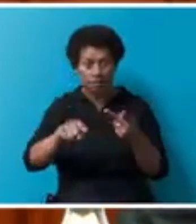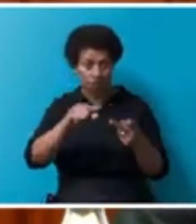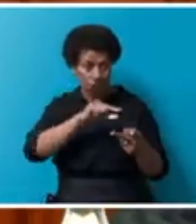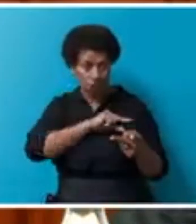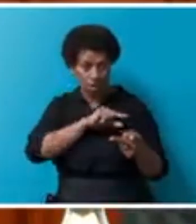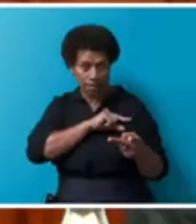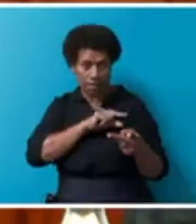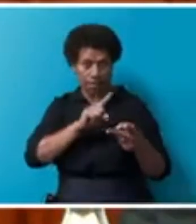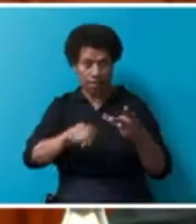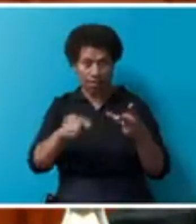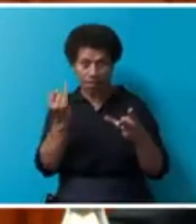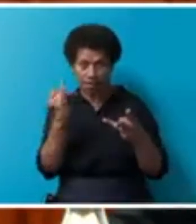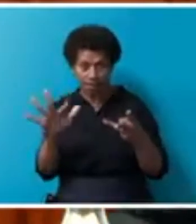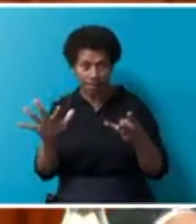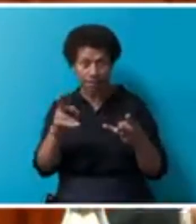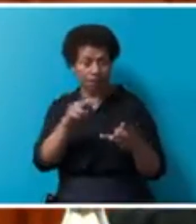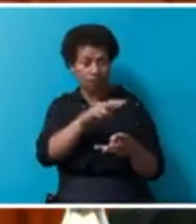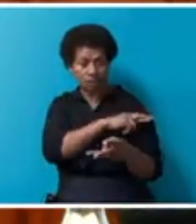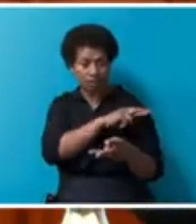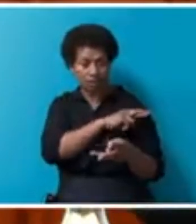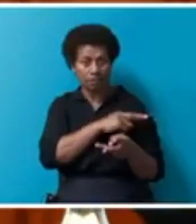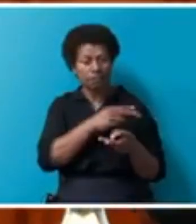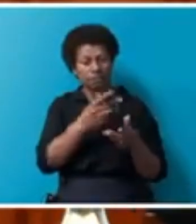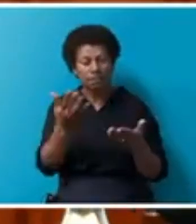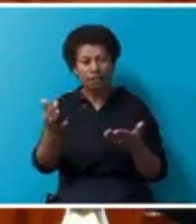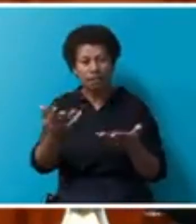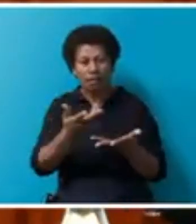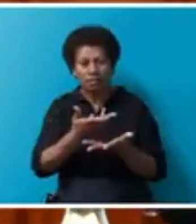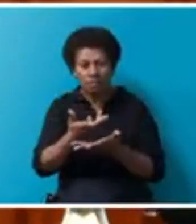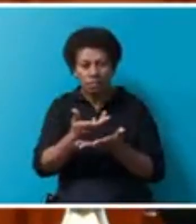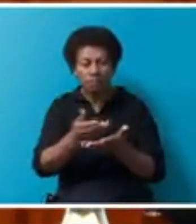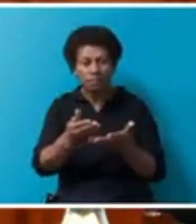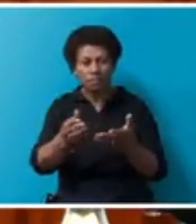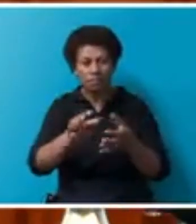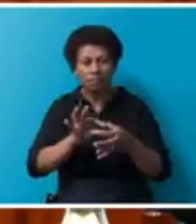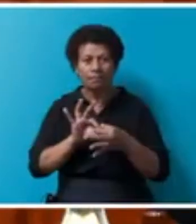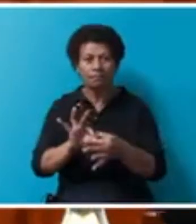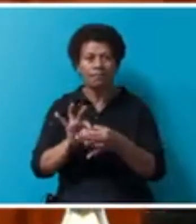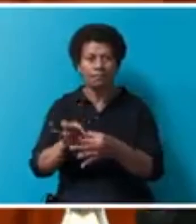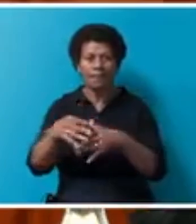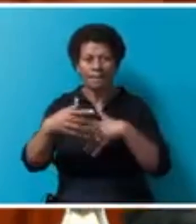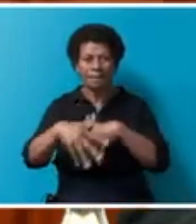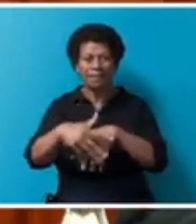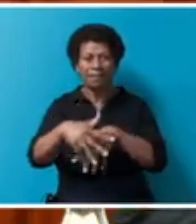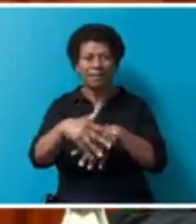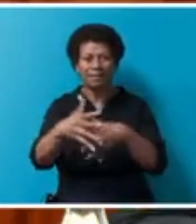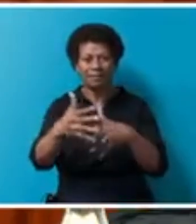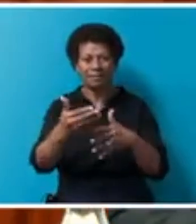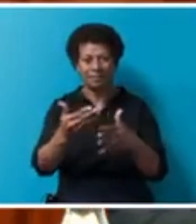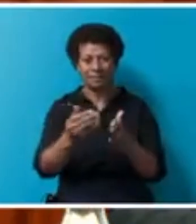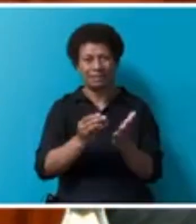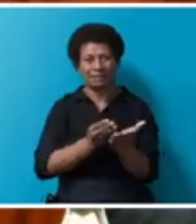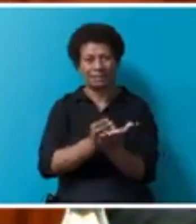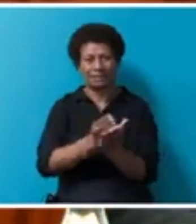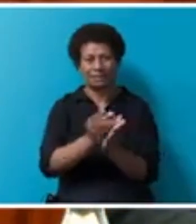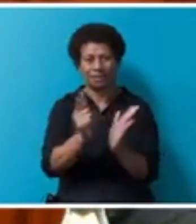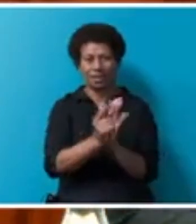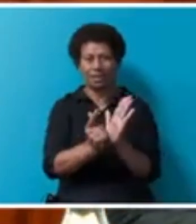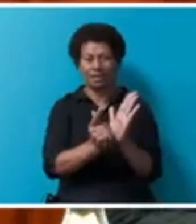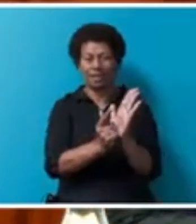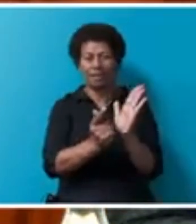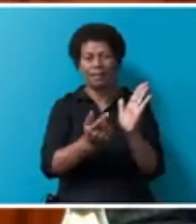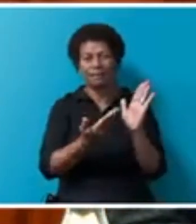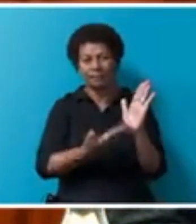the independence, and responsiveness of public legal services. To put things in perspective, the AG's office